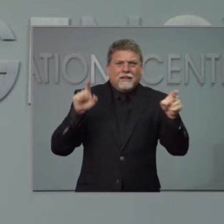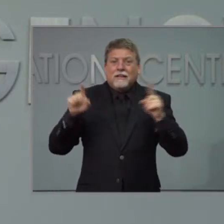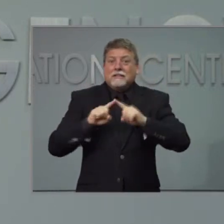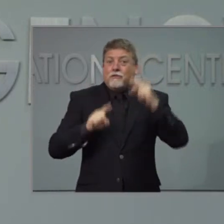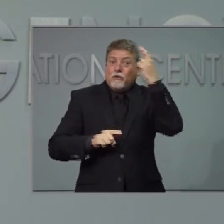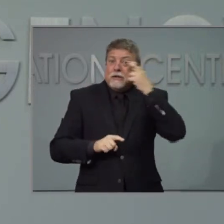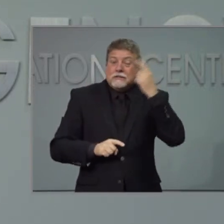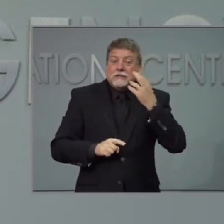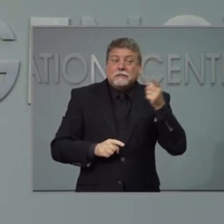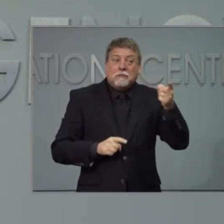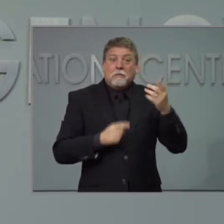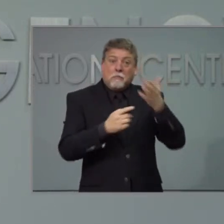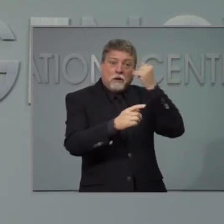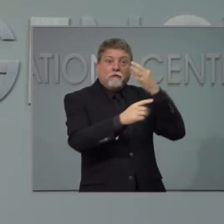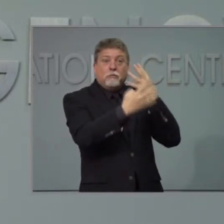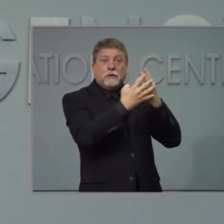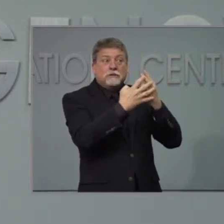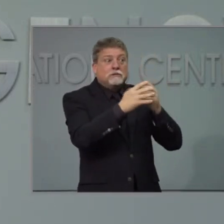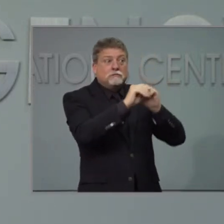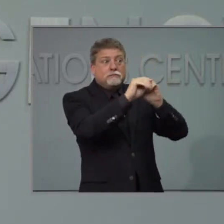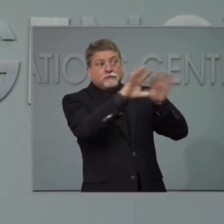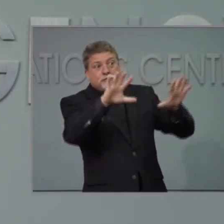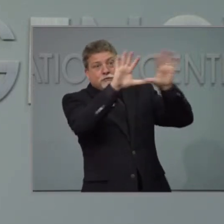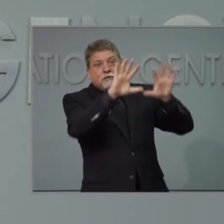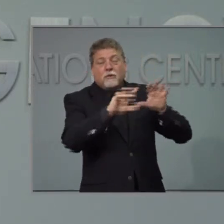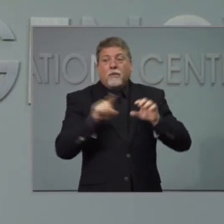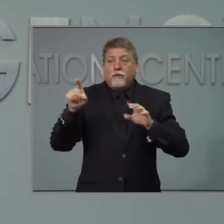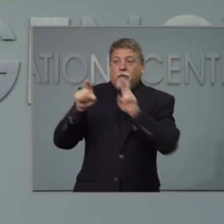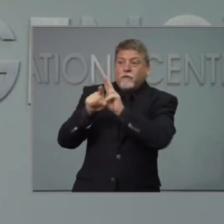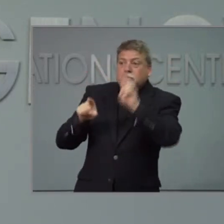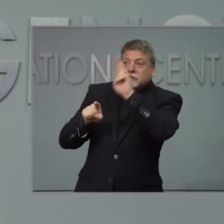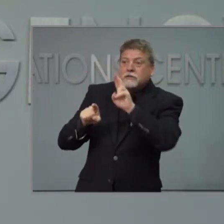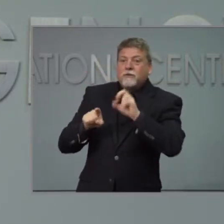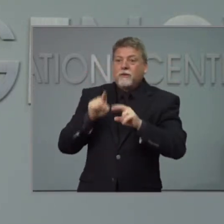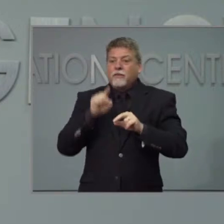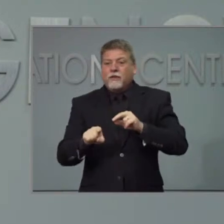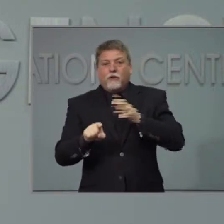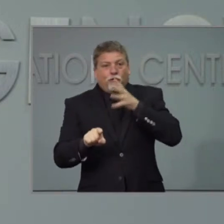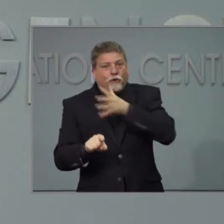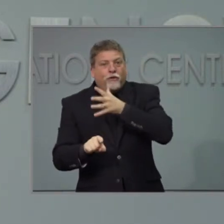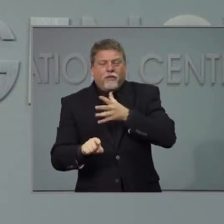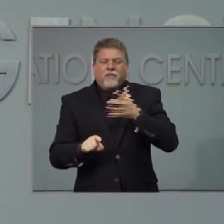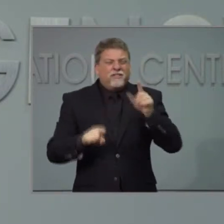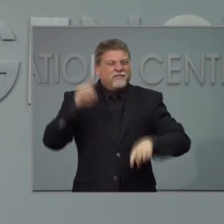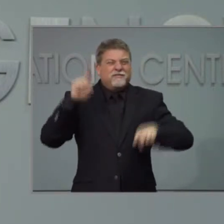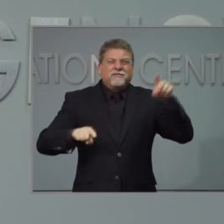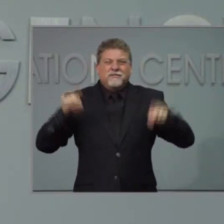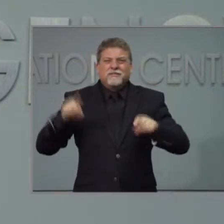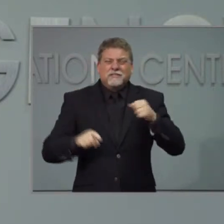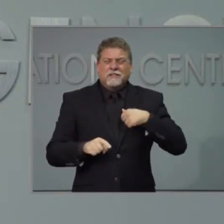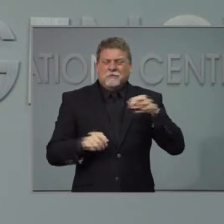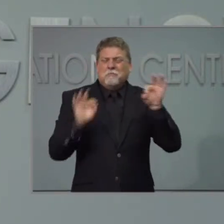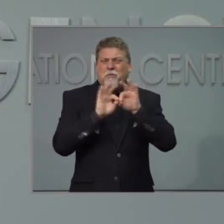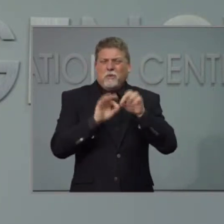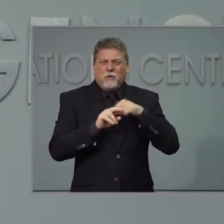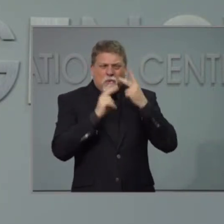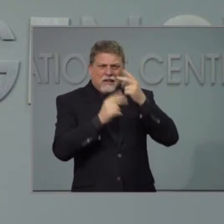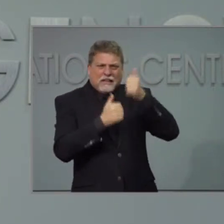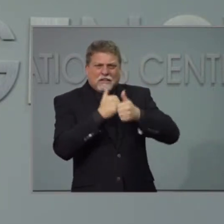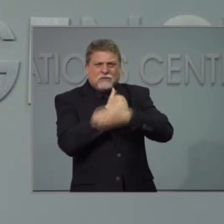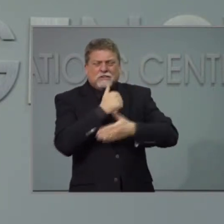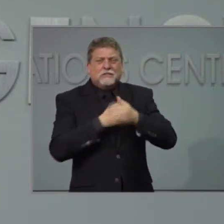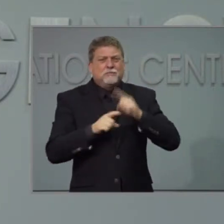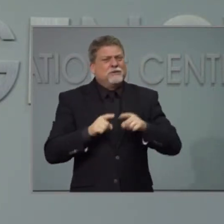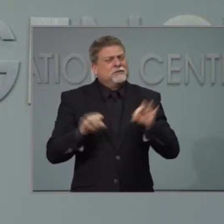you have a larger outbreak in a congregate living setting. But I think it's an important thing to note because that virus, as